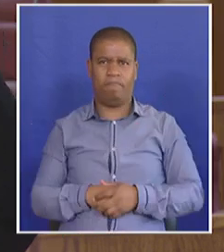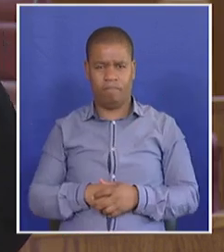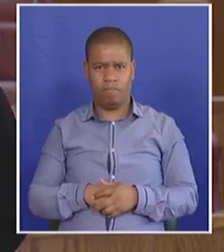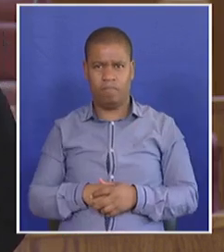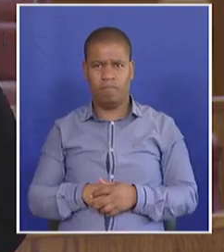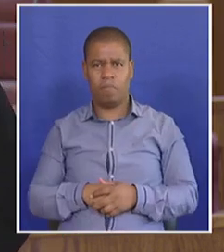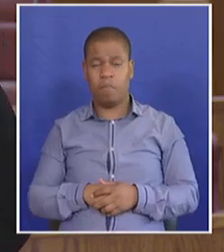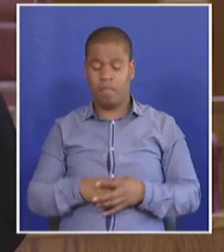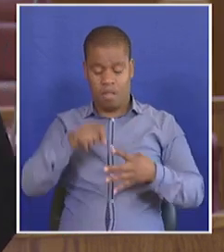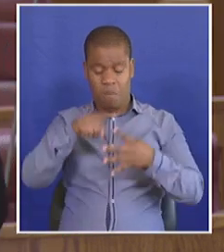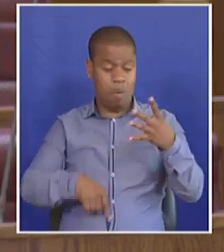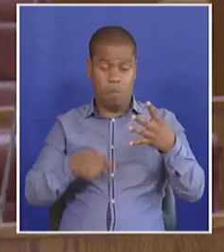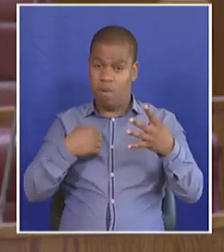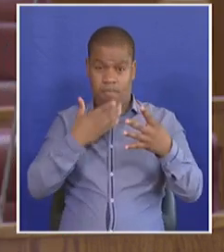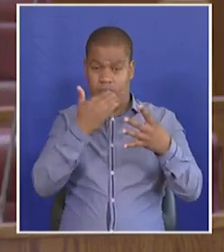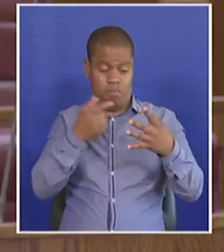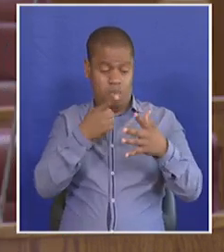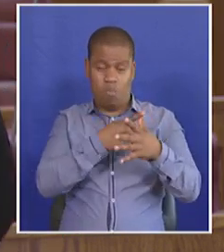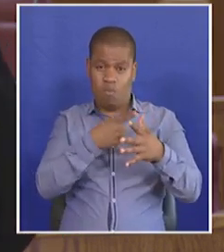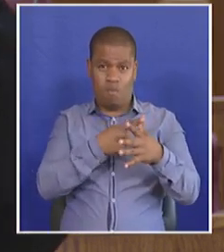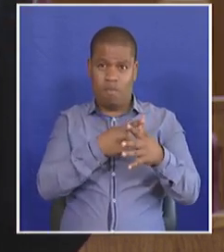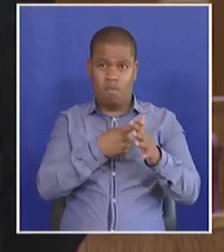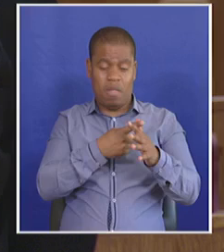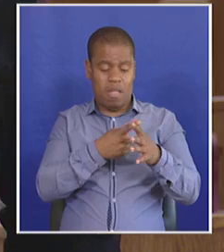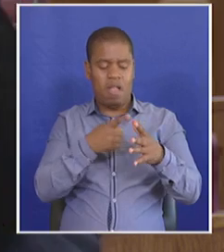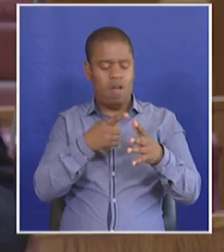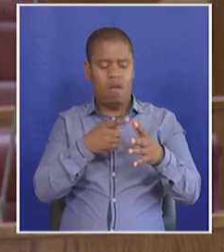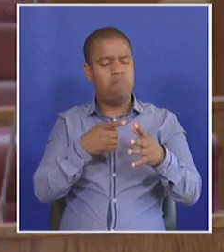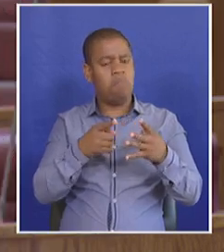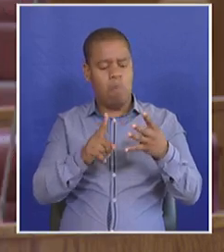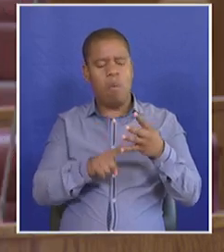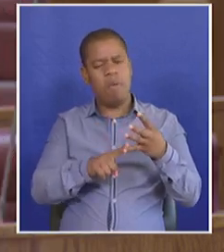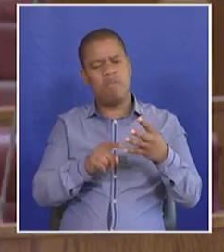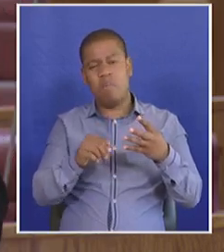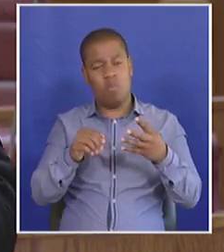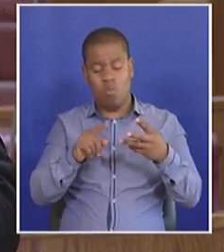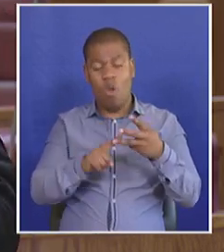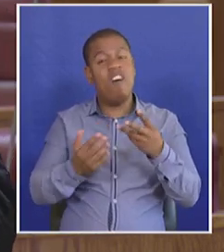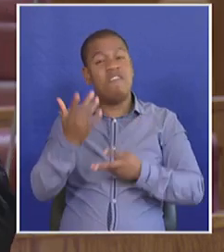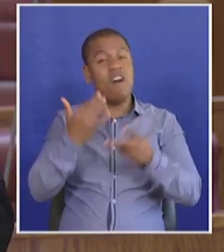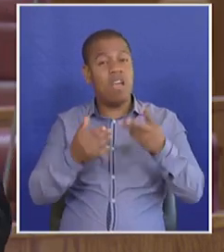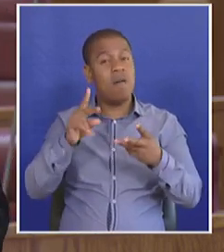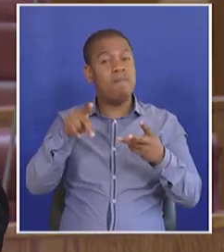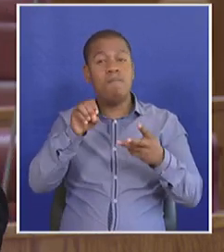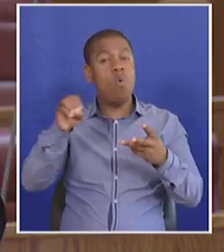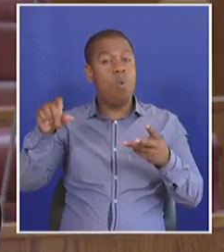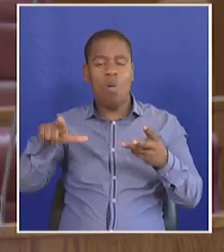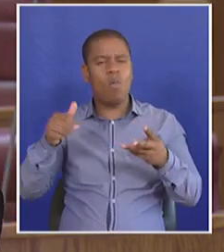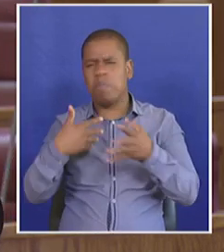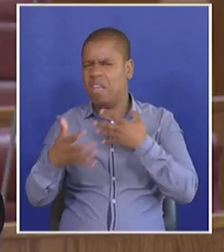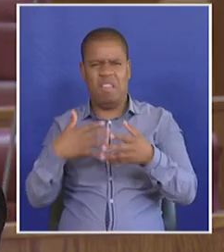Yeah, whether you call it fire pool or whatever, fire pool, swimming pool, and so forth. Now, those were the four critical